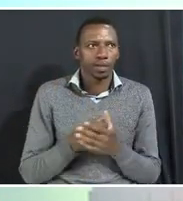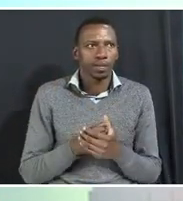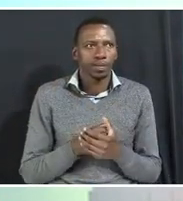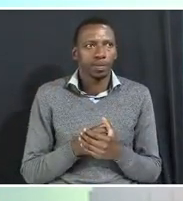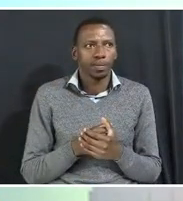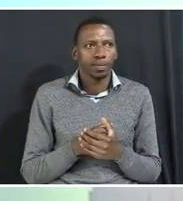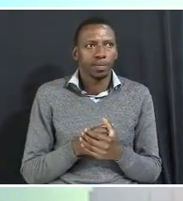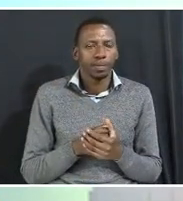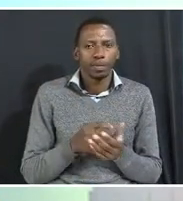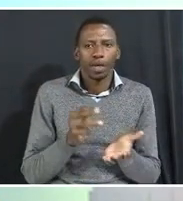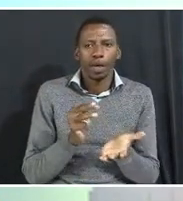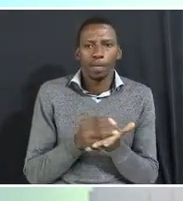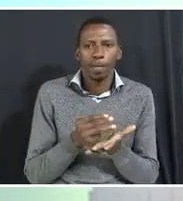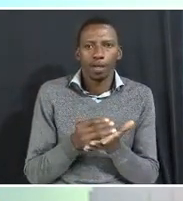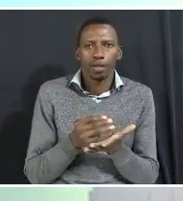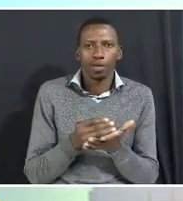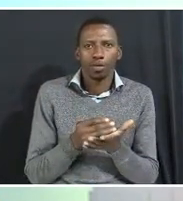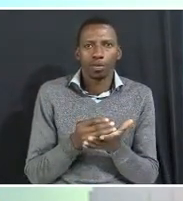Matthew